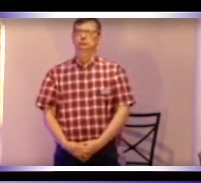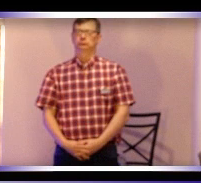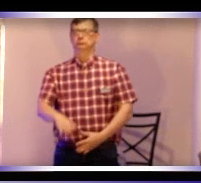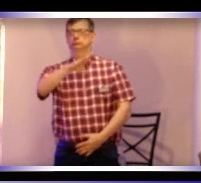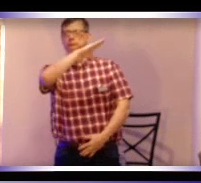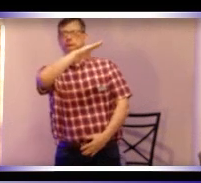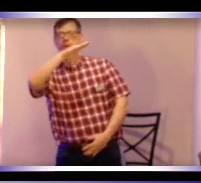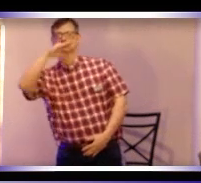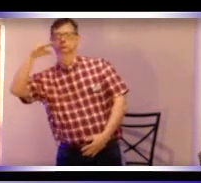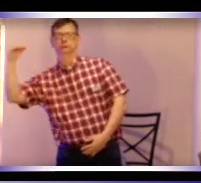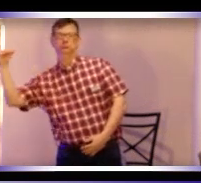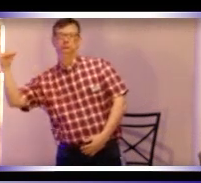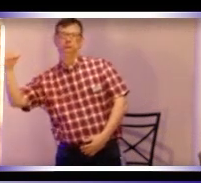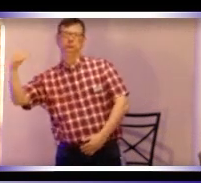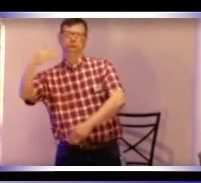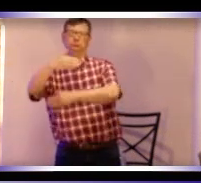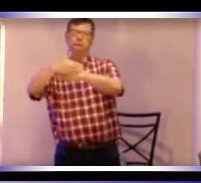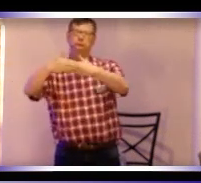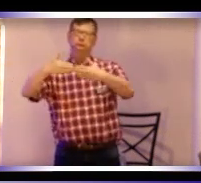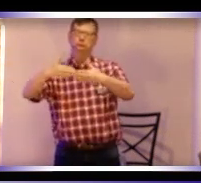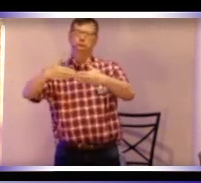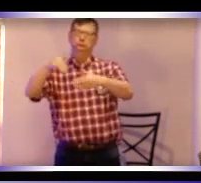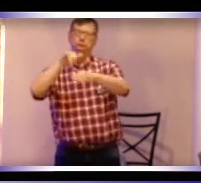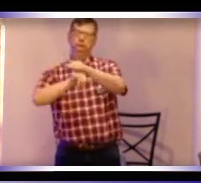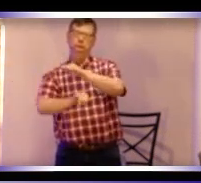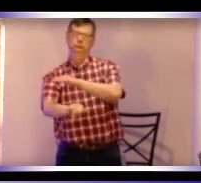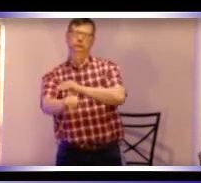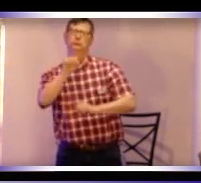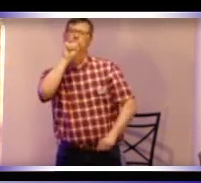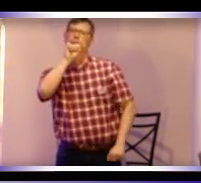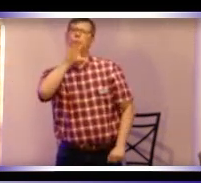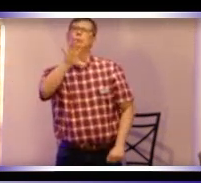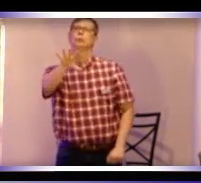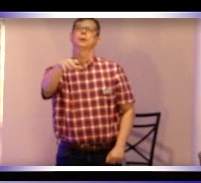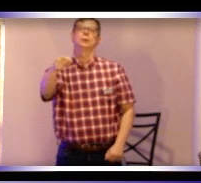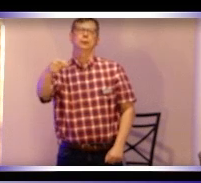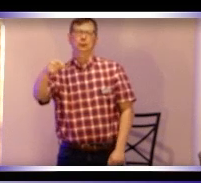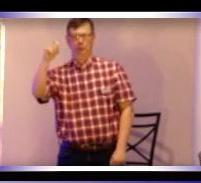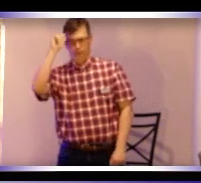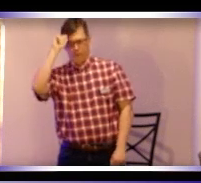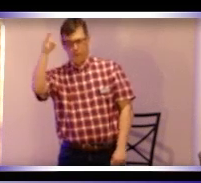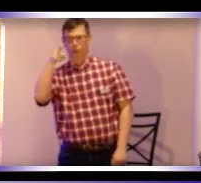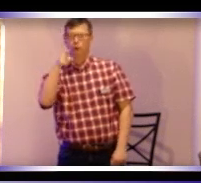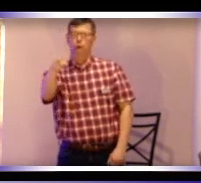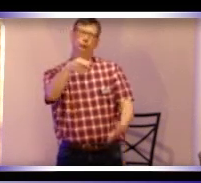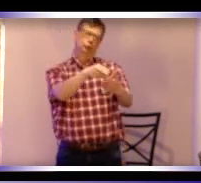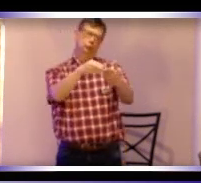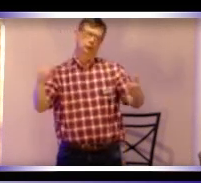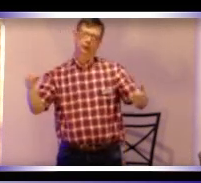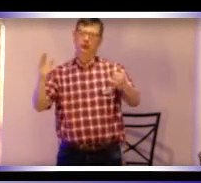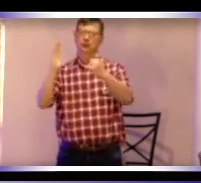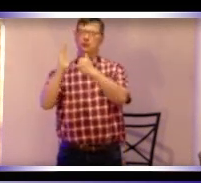And on the next deep breath, before you take it, examine